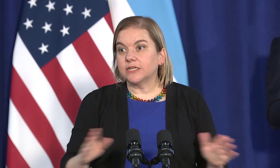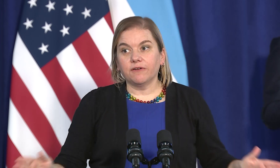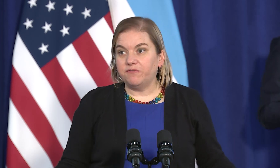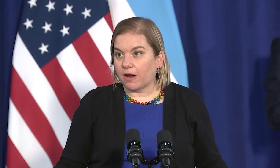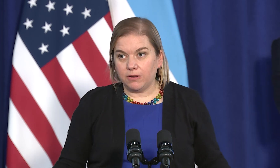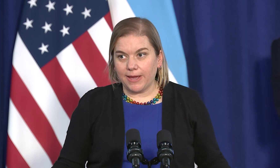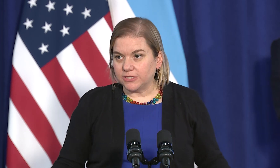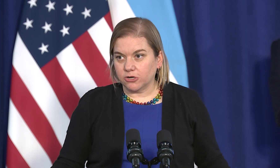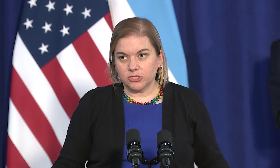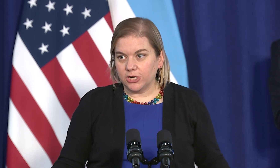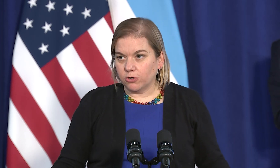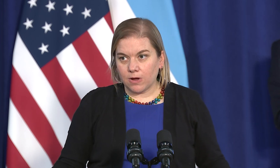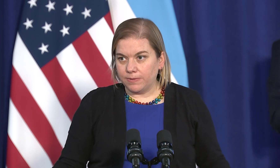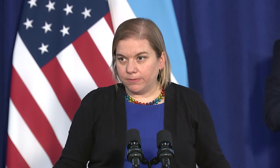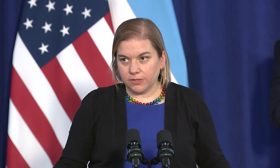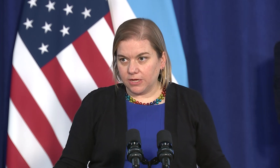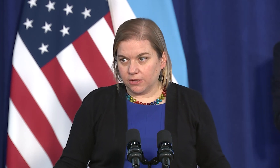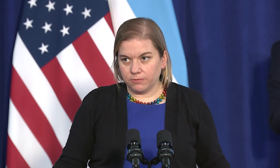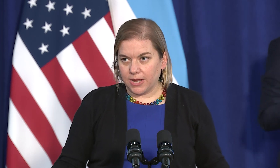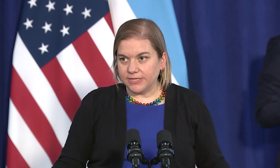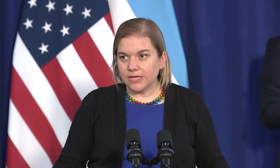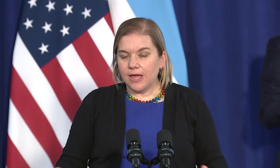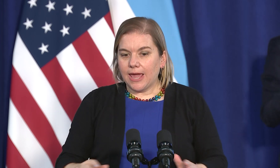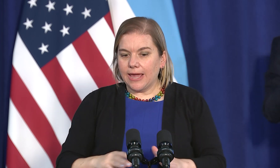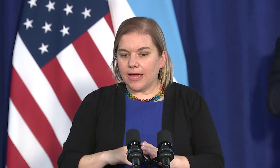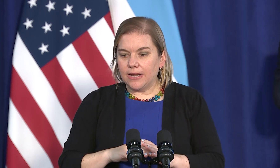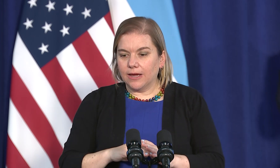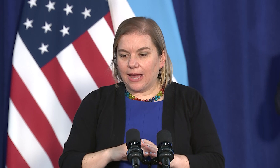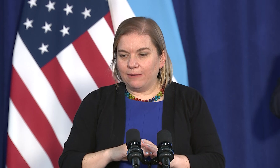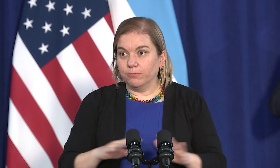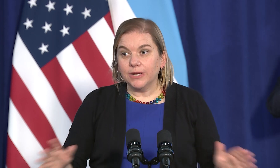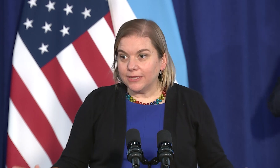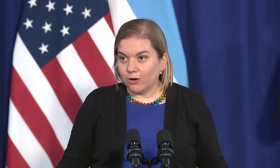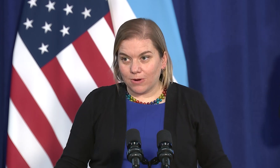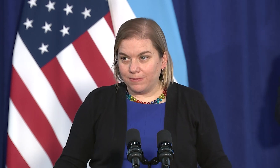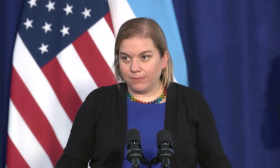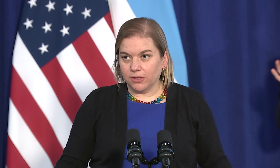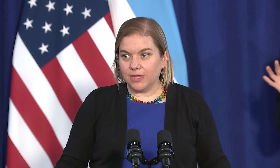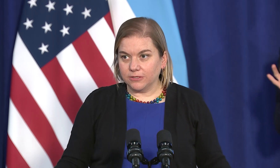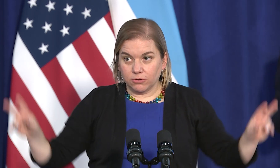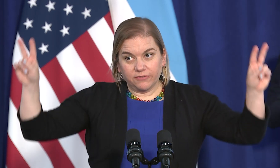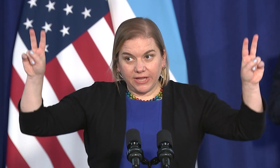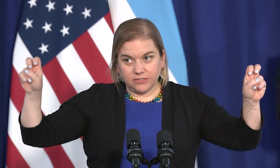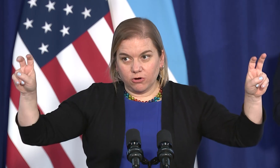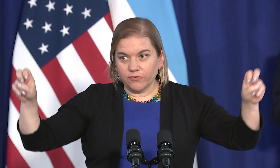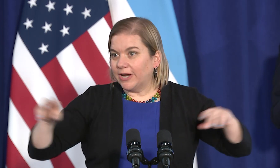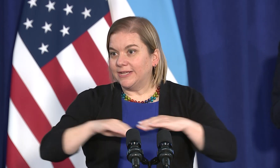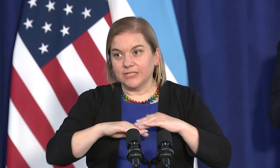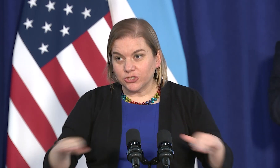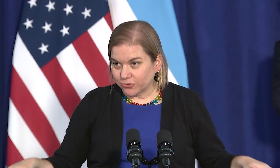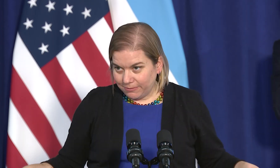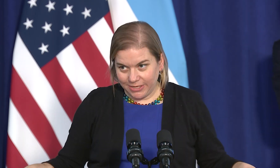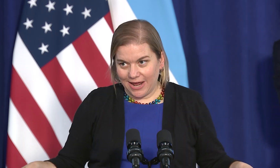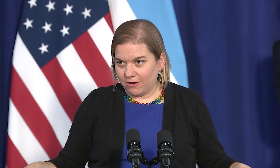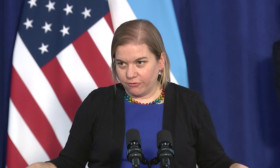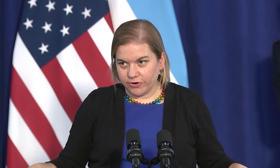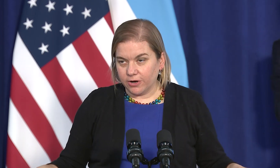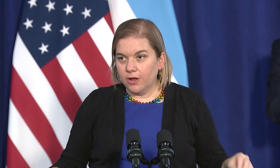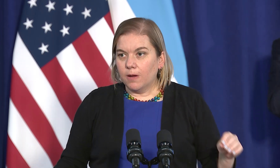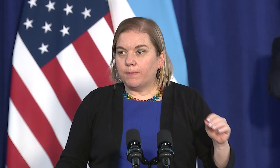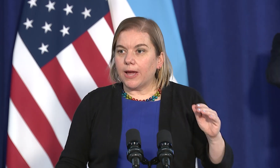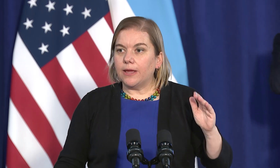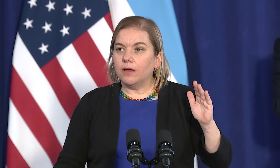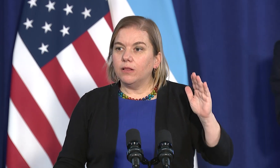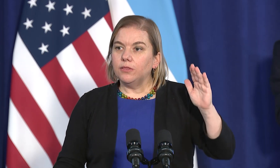This is still a very bad surge, and I don't want people to think otherwise. And I really don't want people to think sort of it's over. It is extremely not